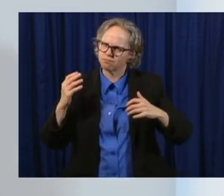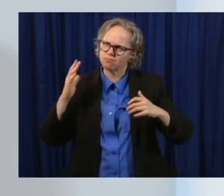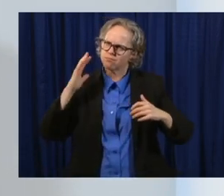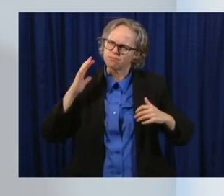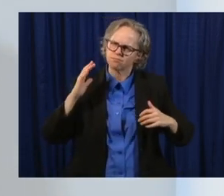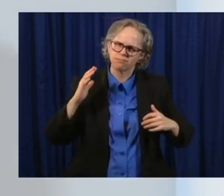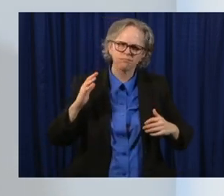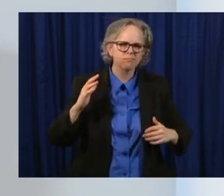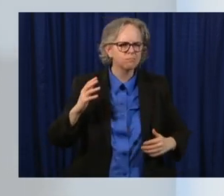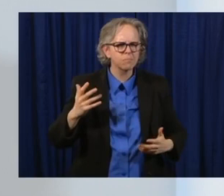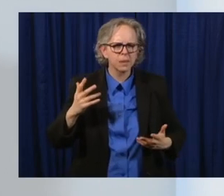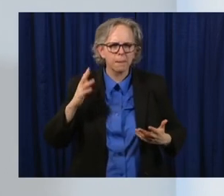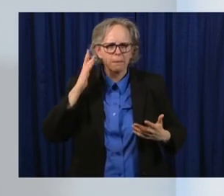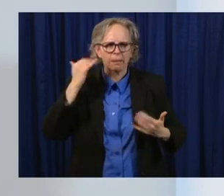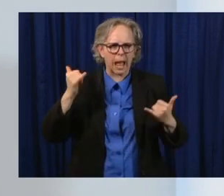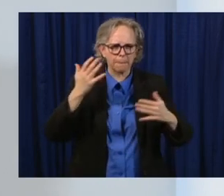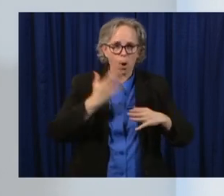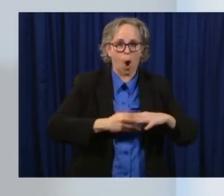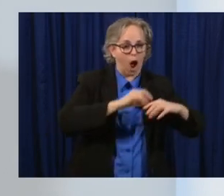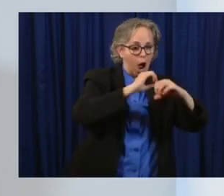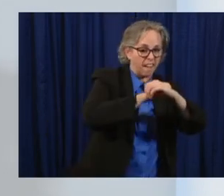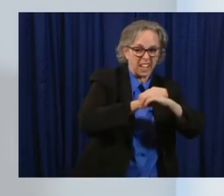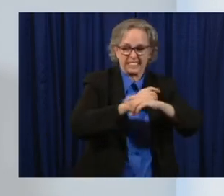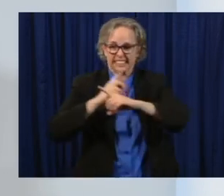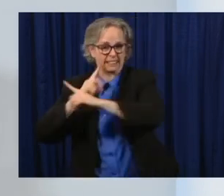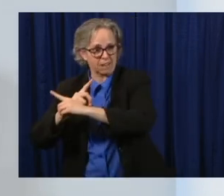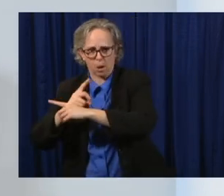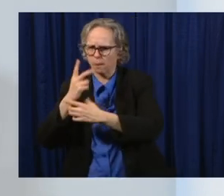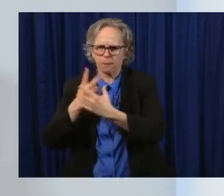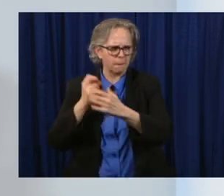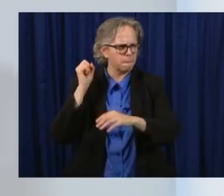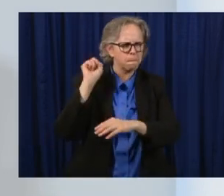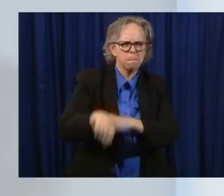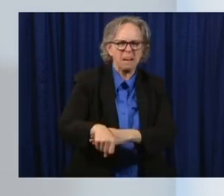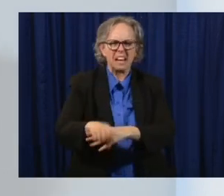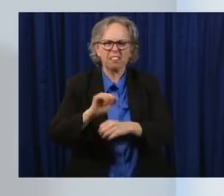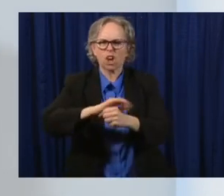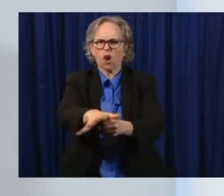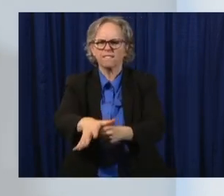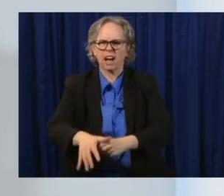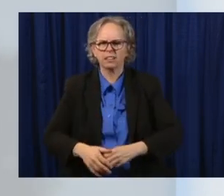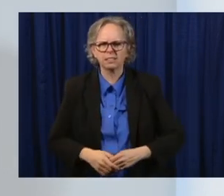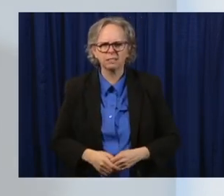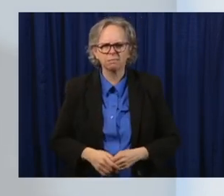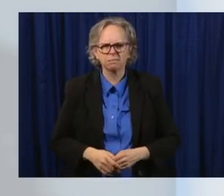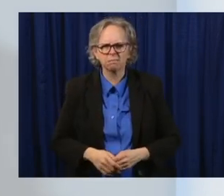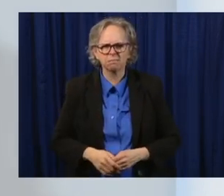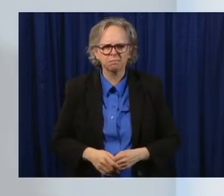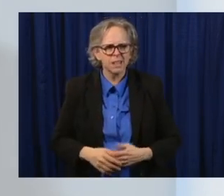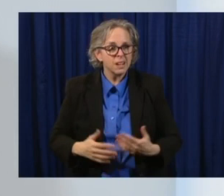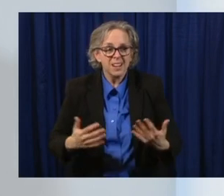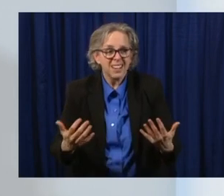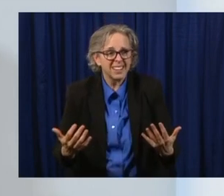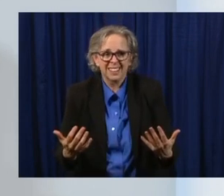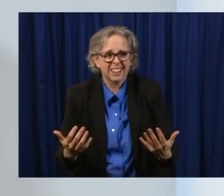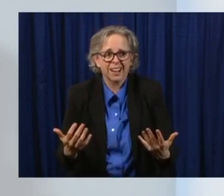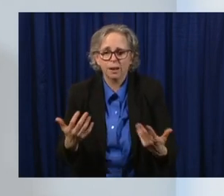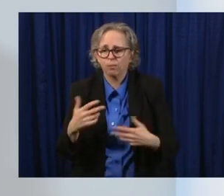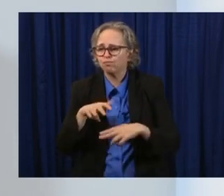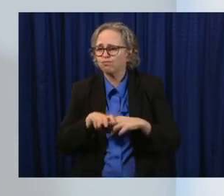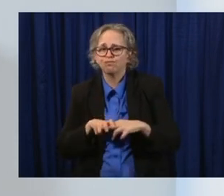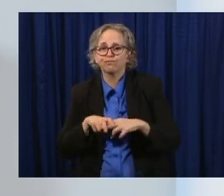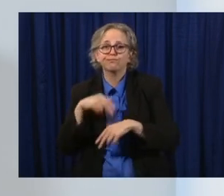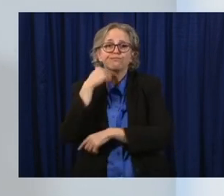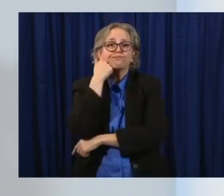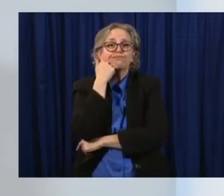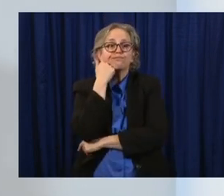and defense and to beat the coronavirus. And because we're not going to be able to just wait this out. It's not going to go away.